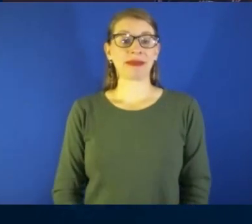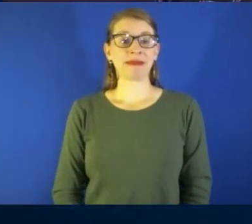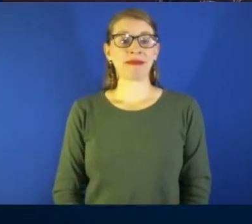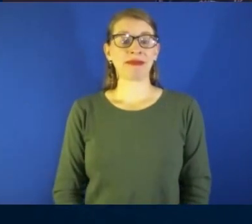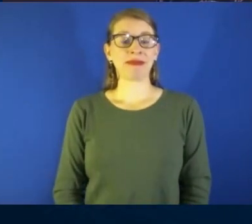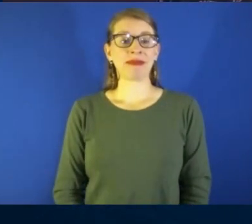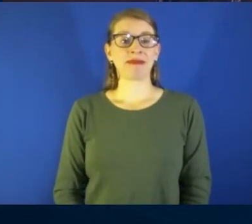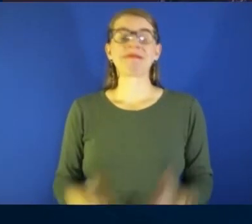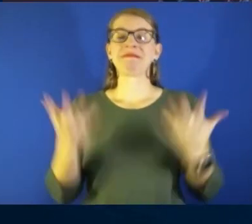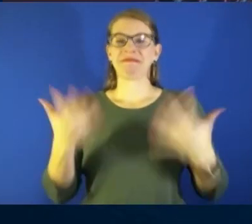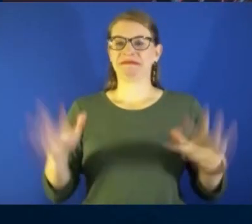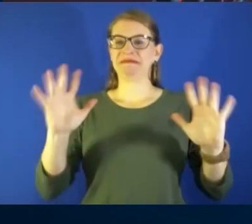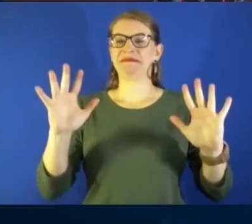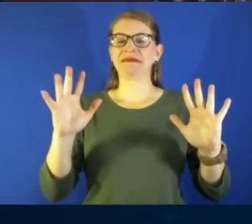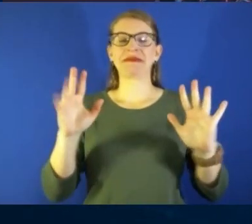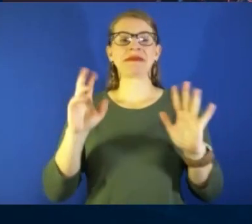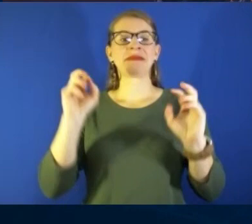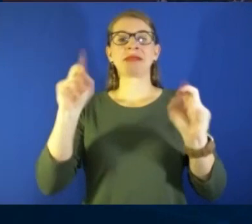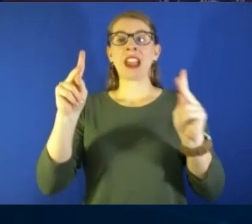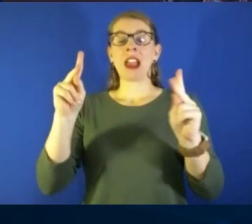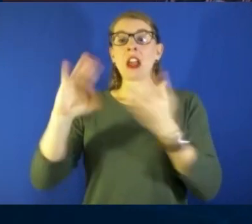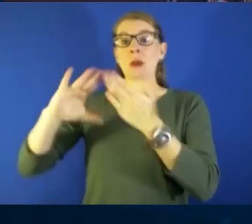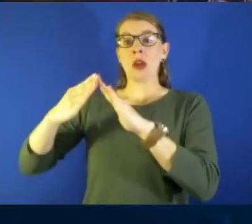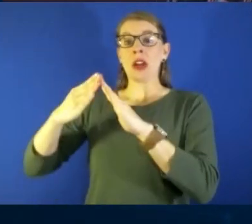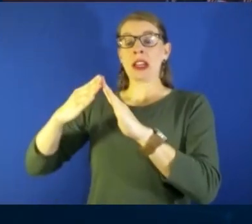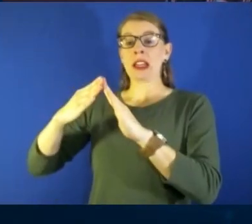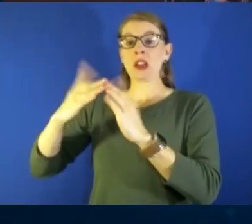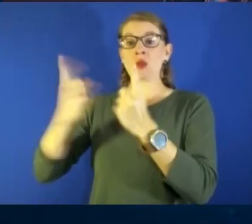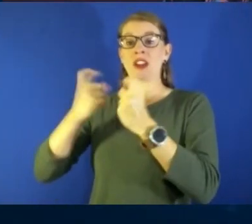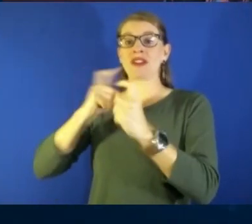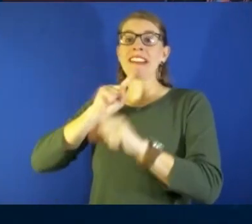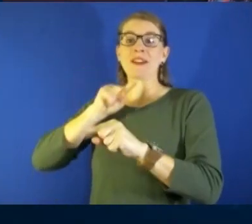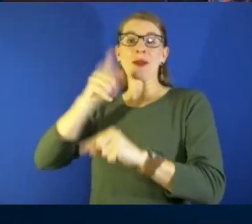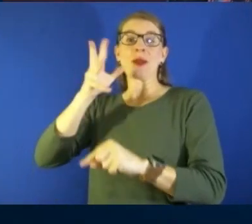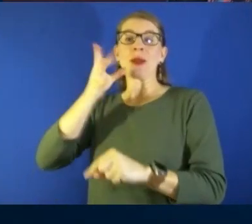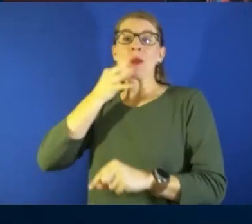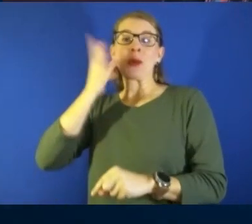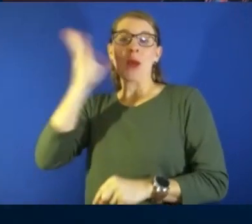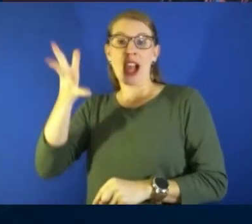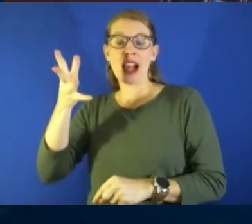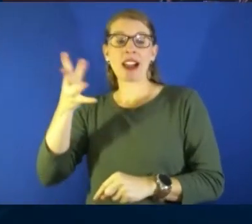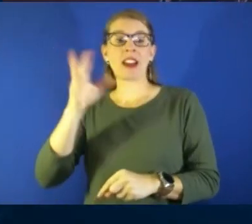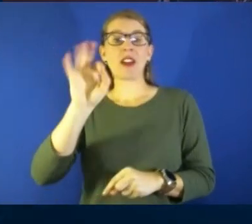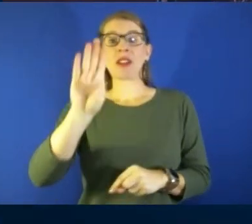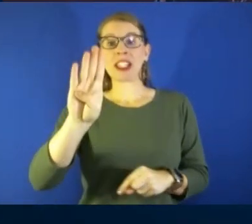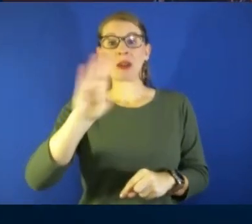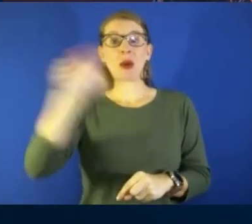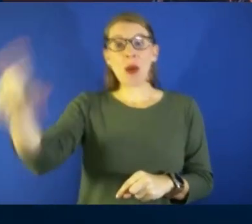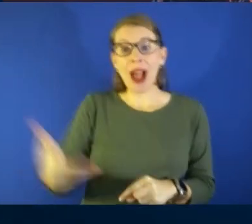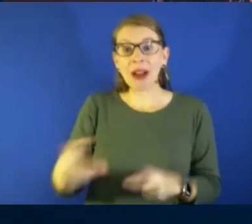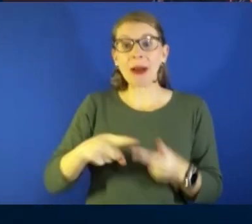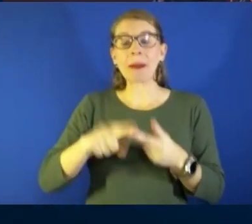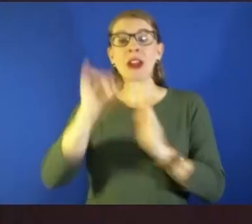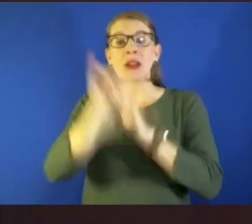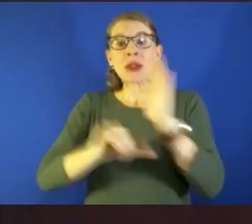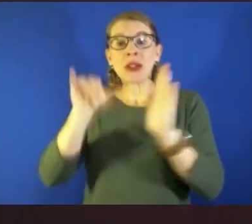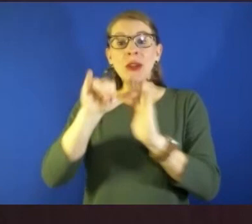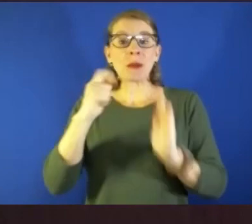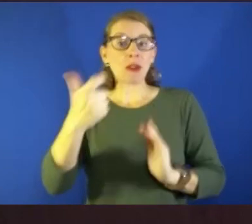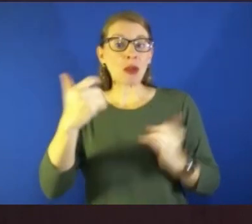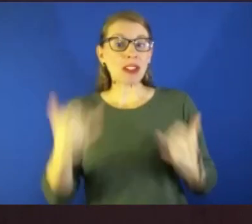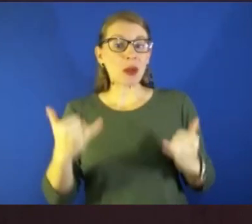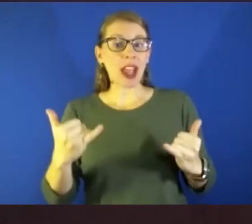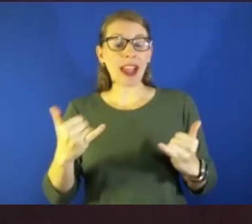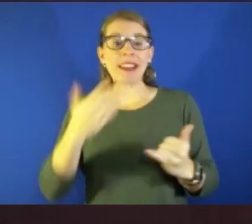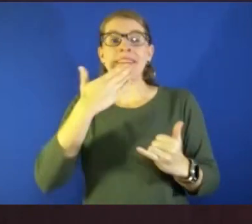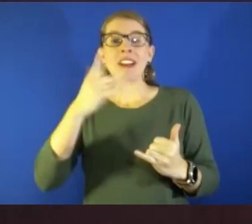All right, we are going to get to community questions here in just a moment. And hey, I just want to welcome all of our Facebook and YouTube viewers in today. We are so glad you are